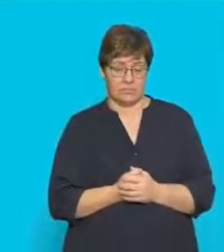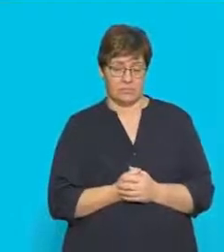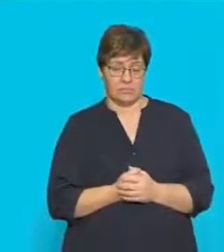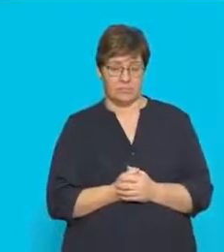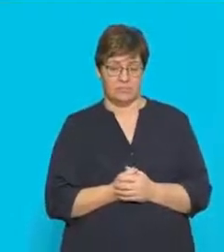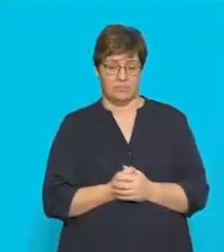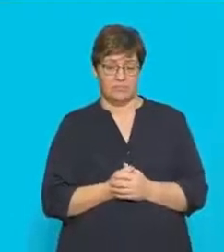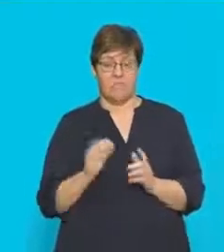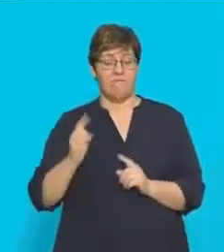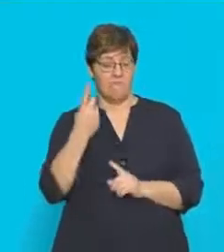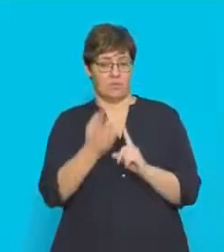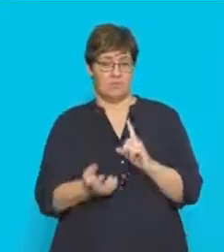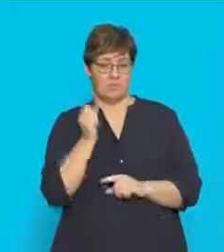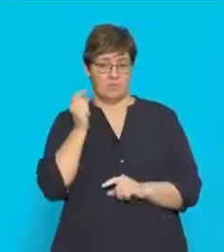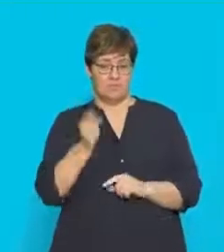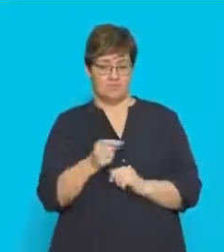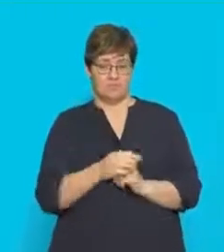find first.